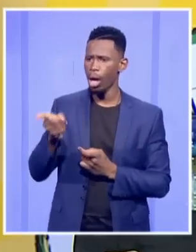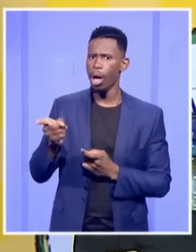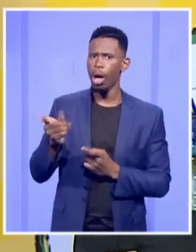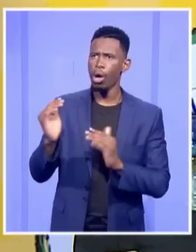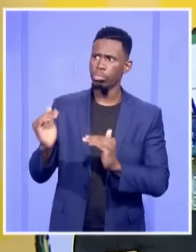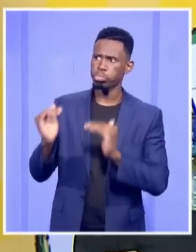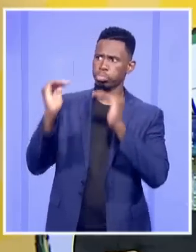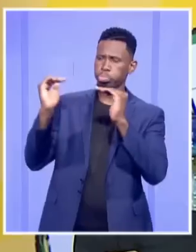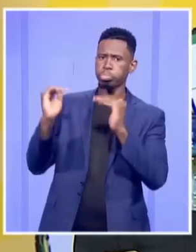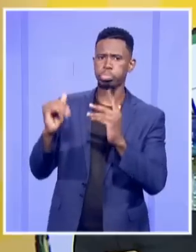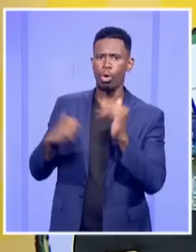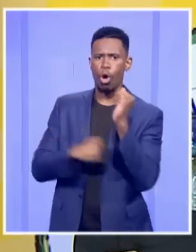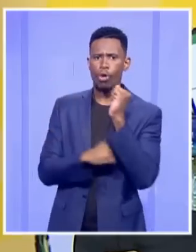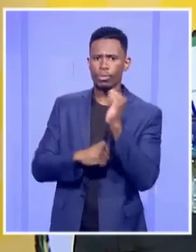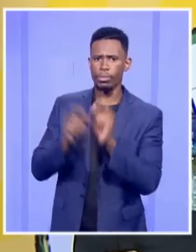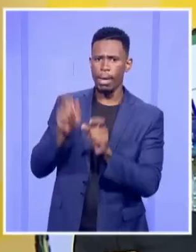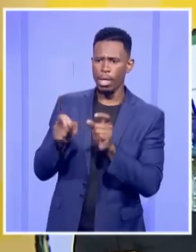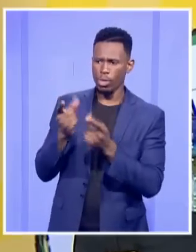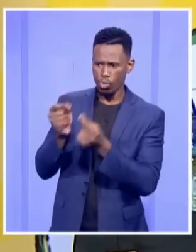structures.